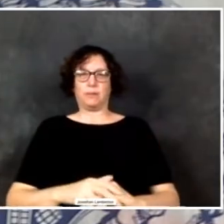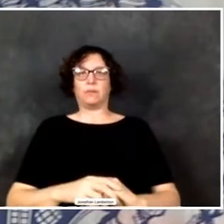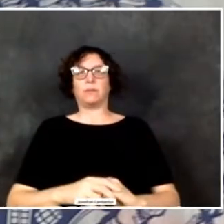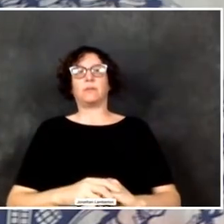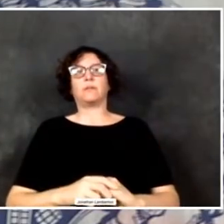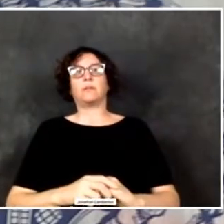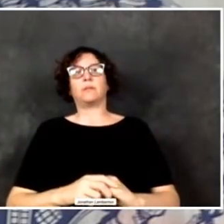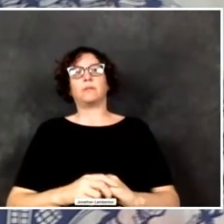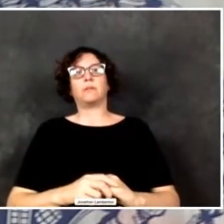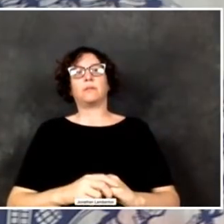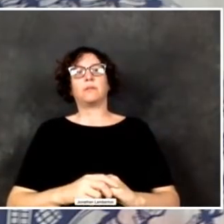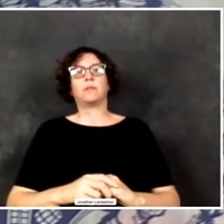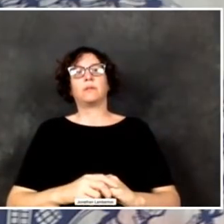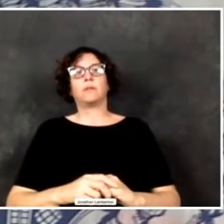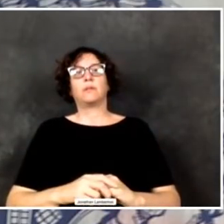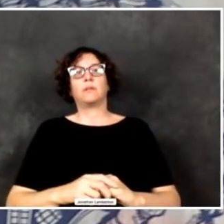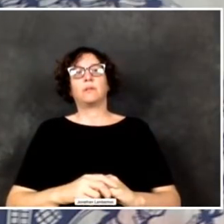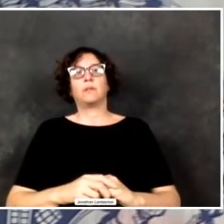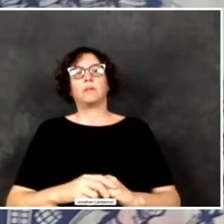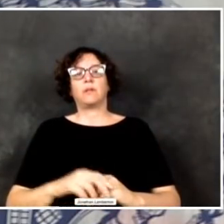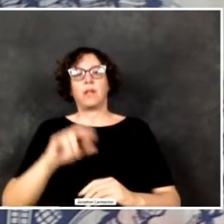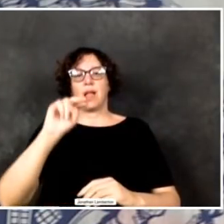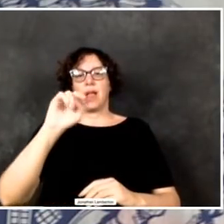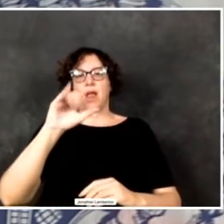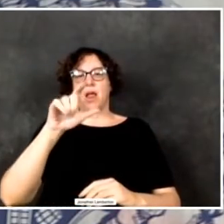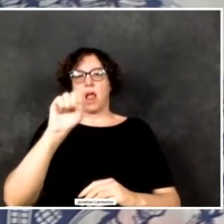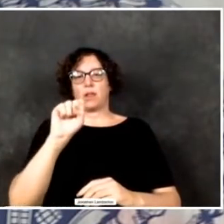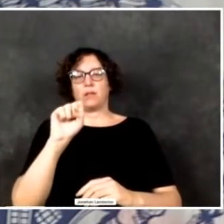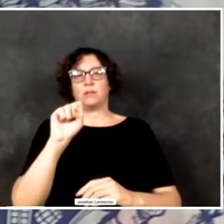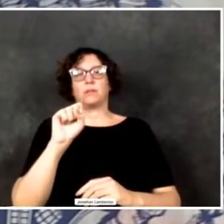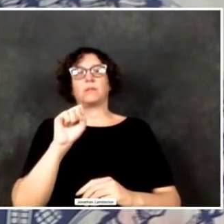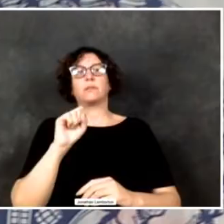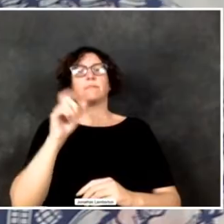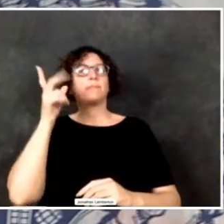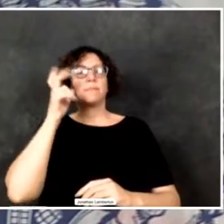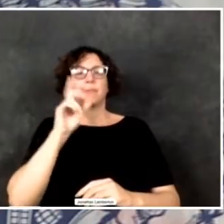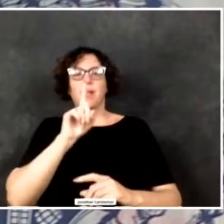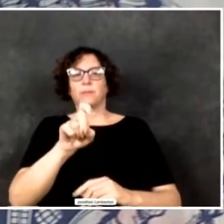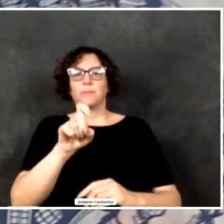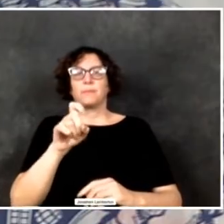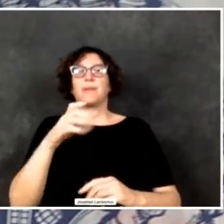Mr. Mayor, happy Easter to you. Happy Easter, Miles. Just a question about